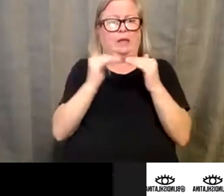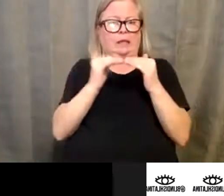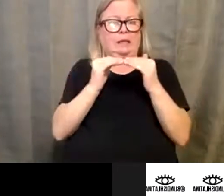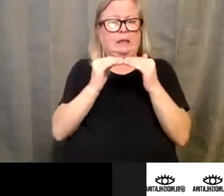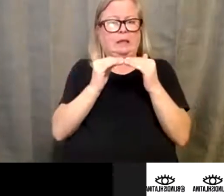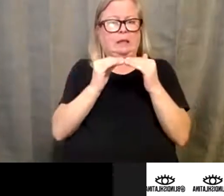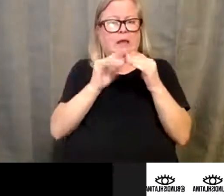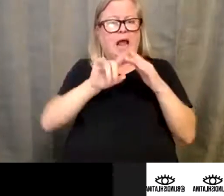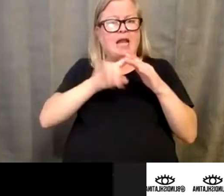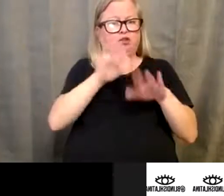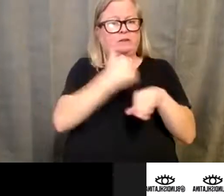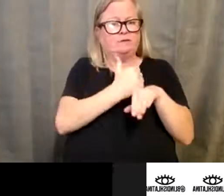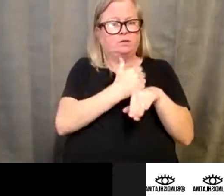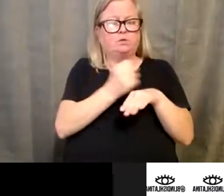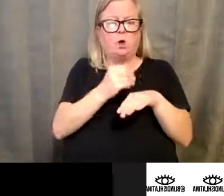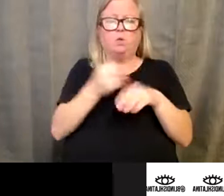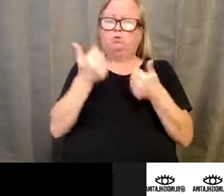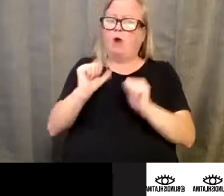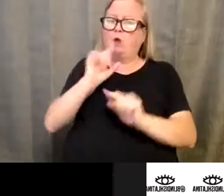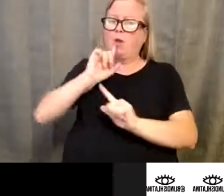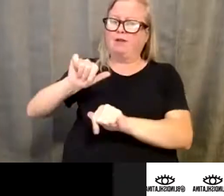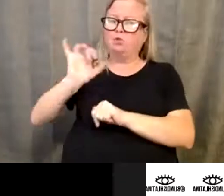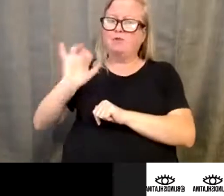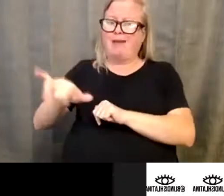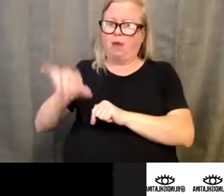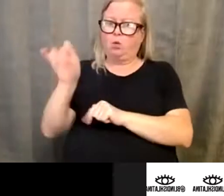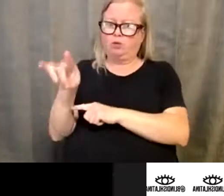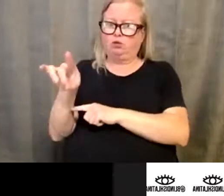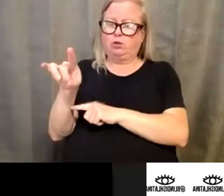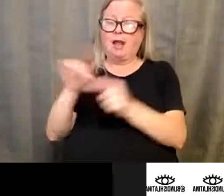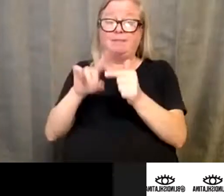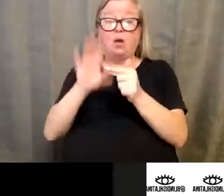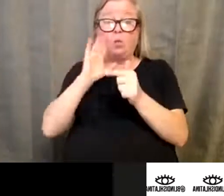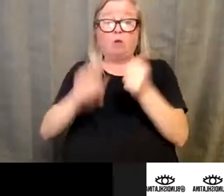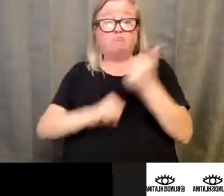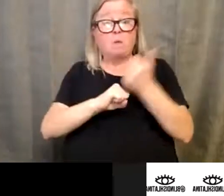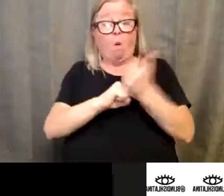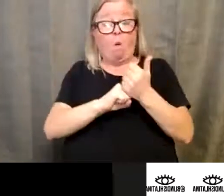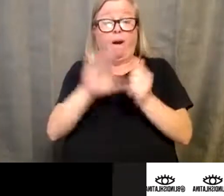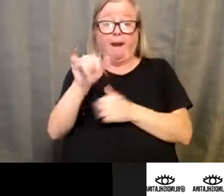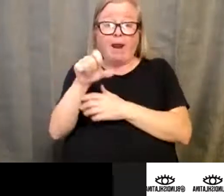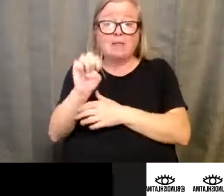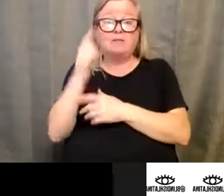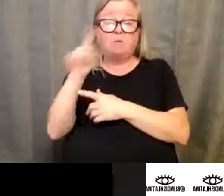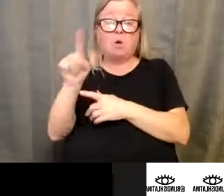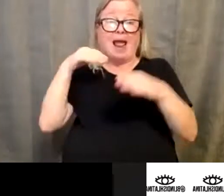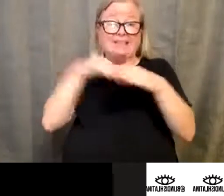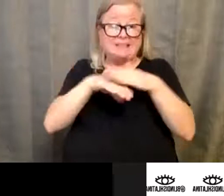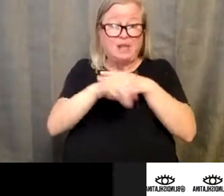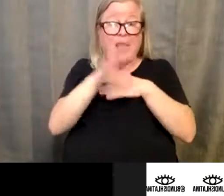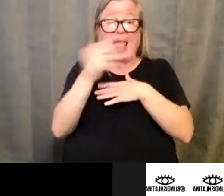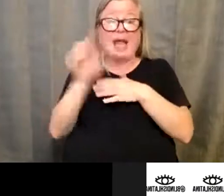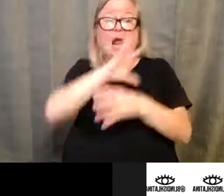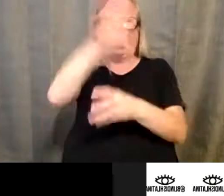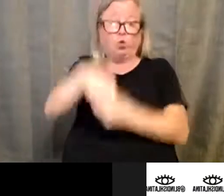this question. Then we're going to make the case for disability inclusion. Why does it matter everywhere?